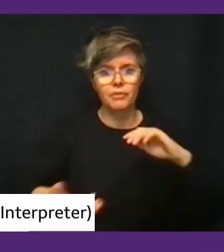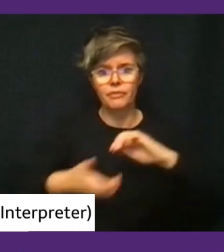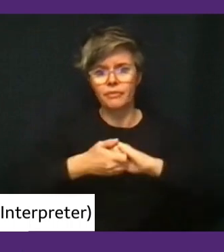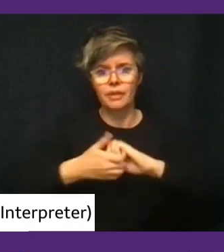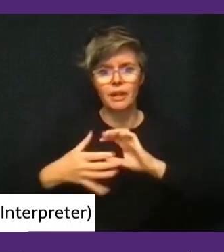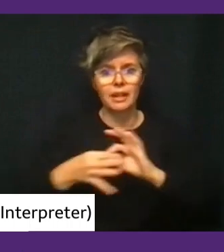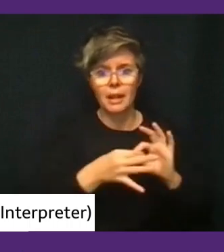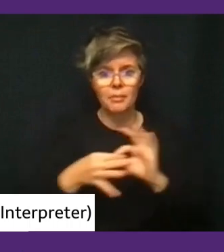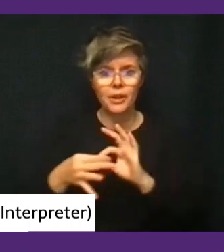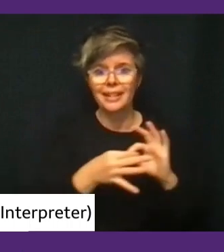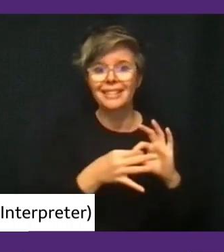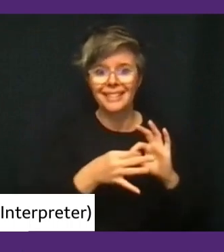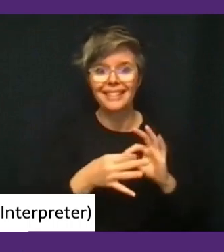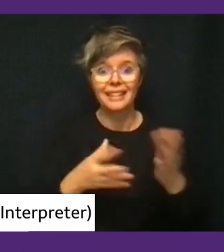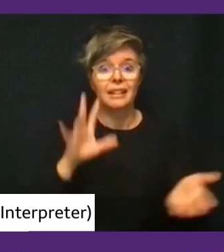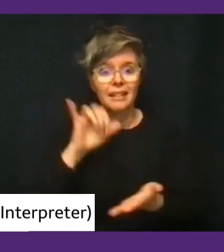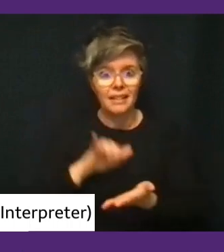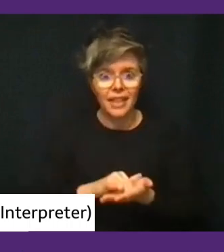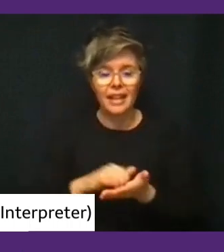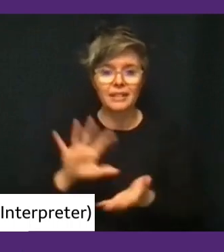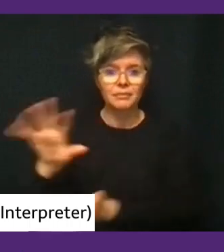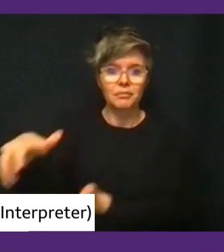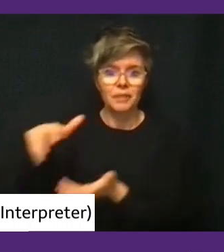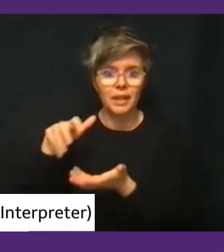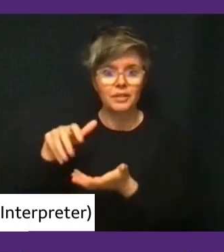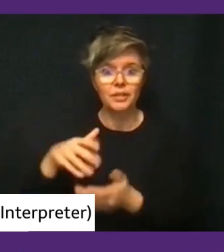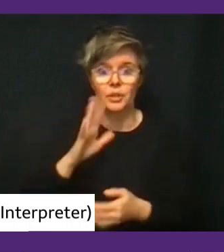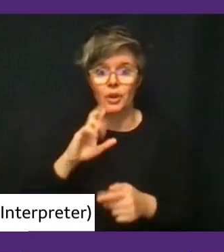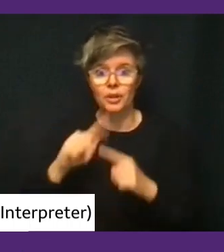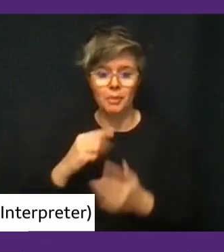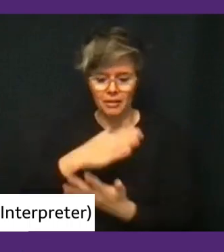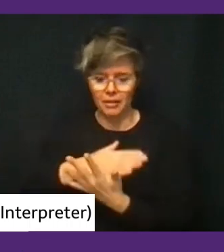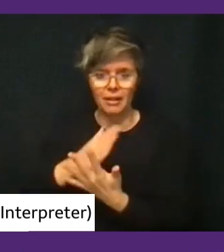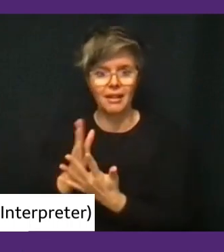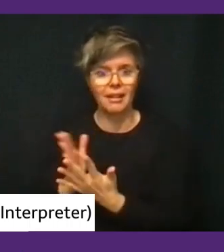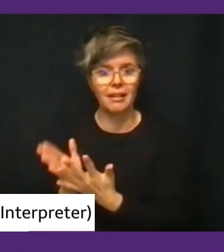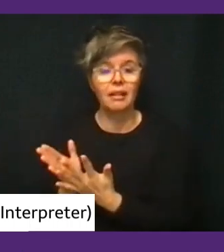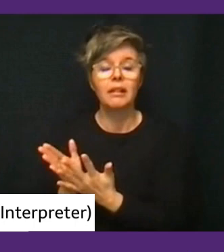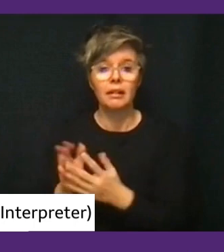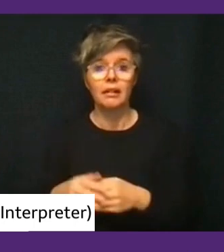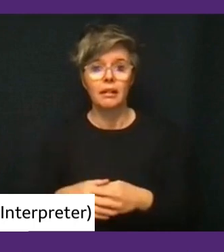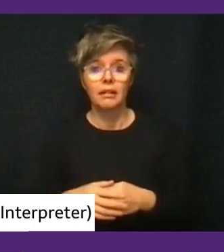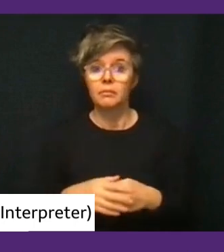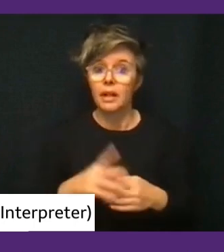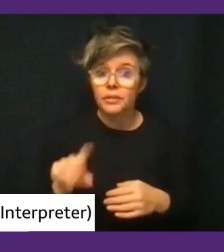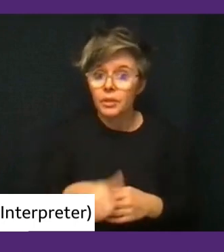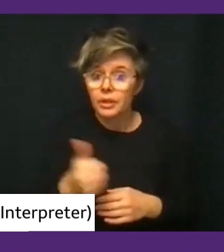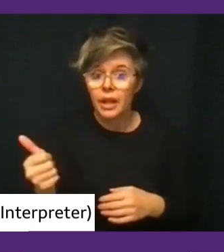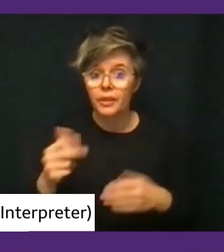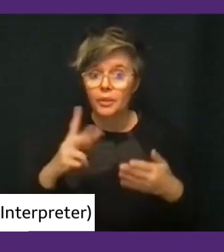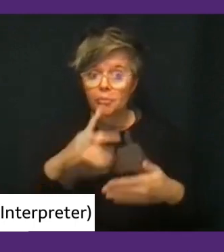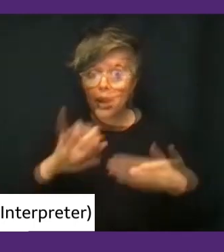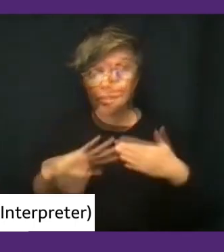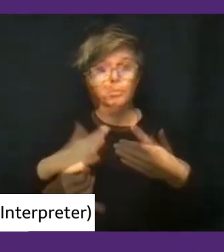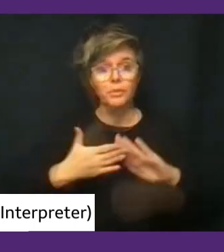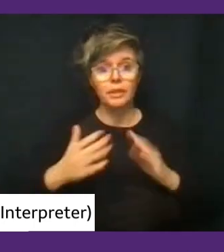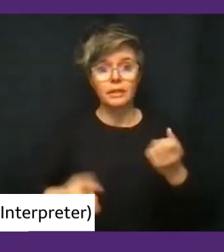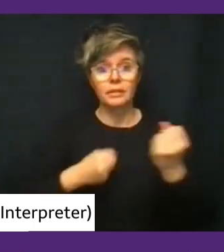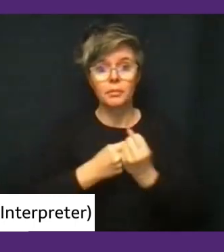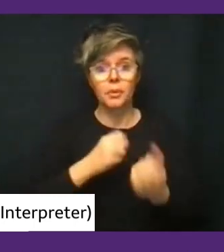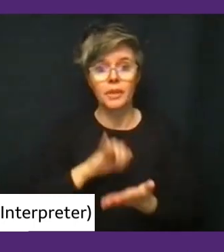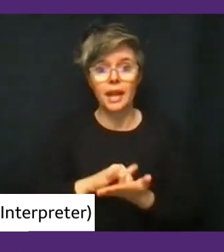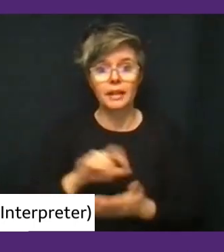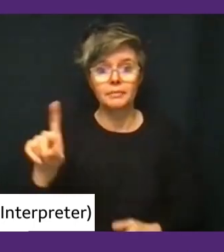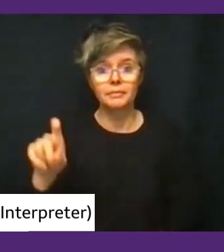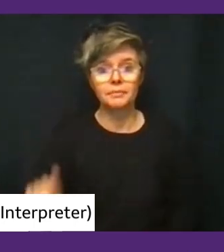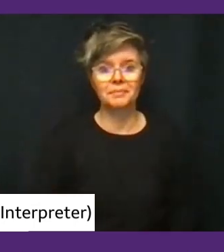was a fantastic, that collection of stuff you've just talked about, their voice. Is there one being hatched that we'll see coming around the corner? Well,